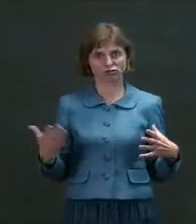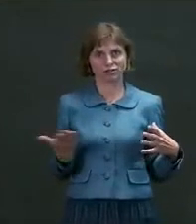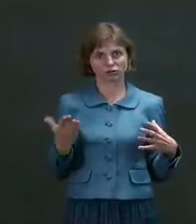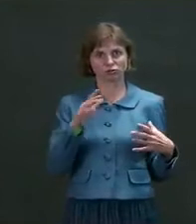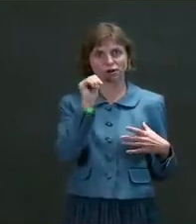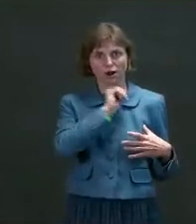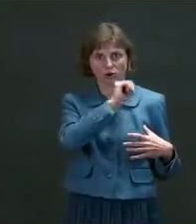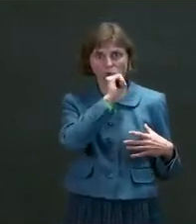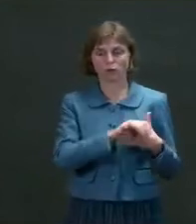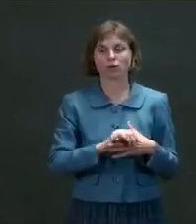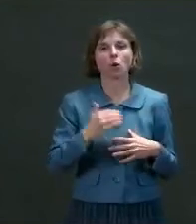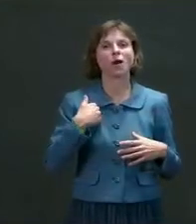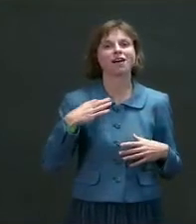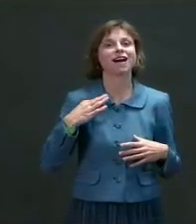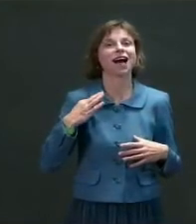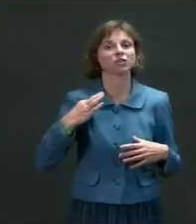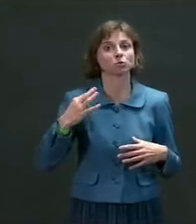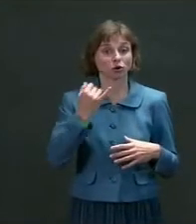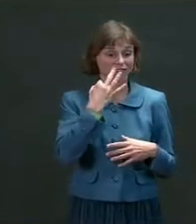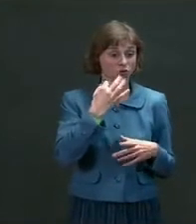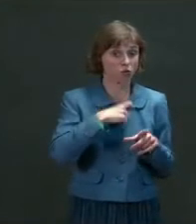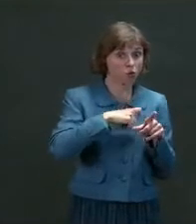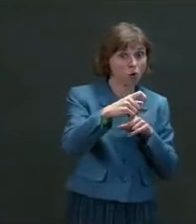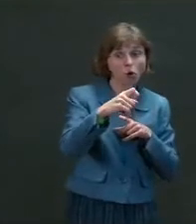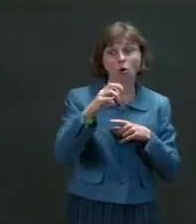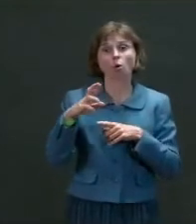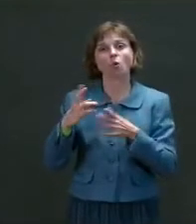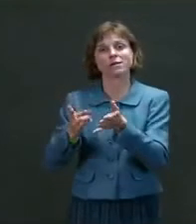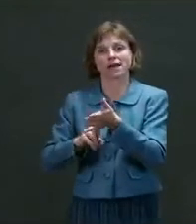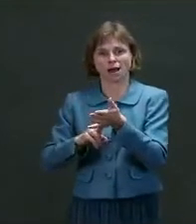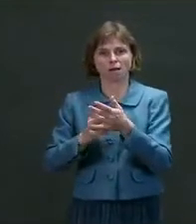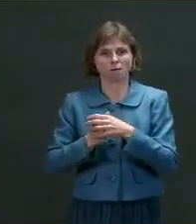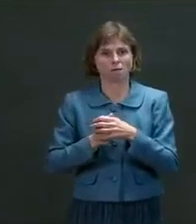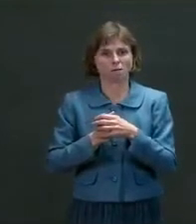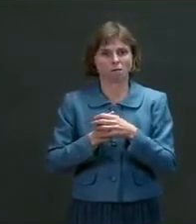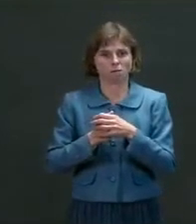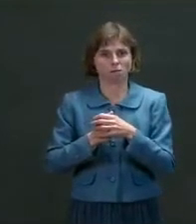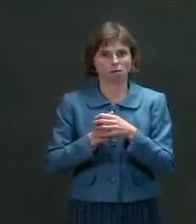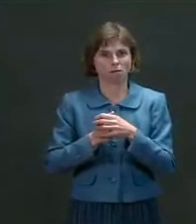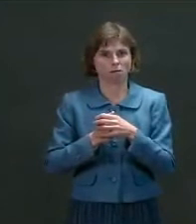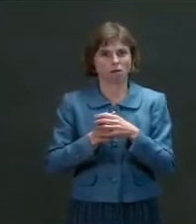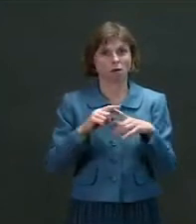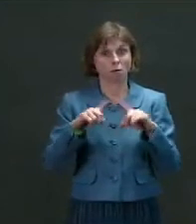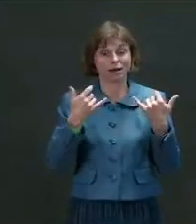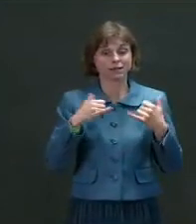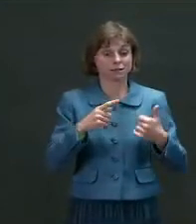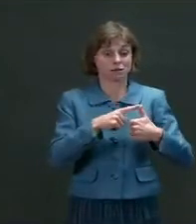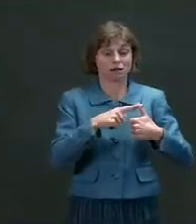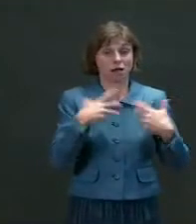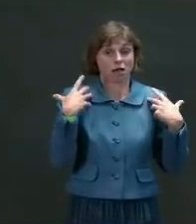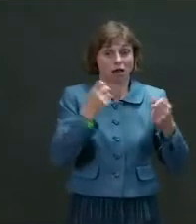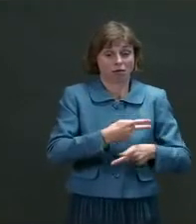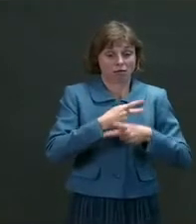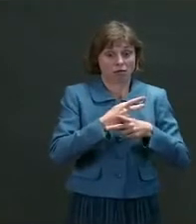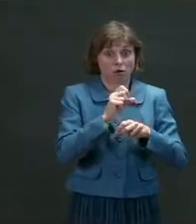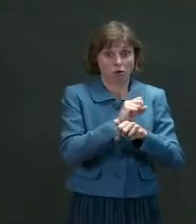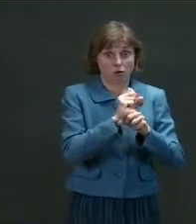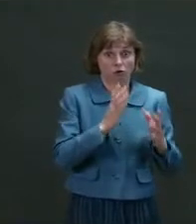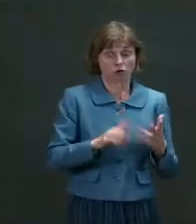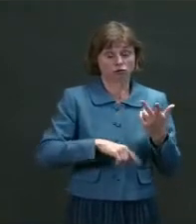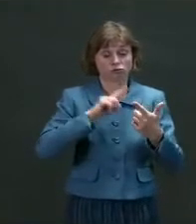there's an eligibility whether you call in or you sign up here. But we're still doing healthcare workers, long-term care residents,